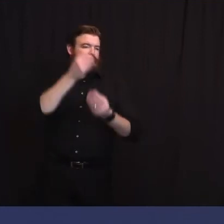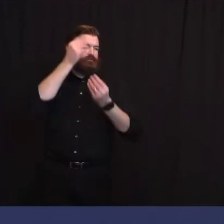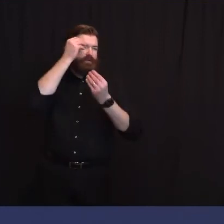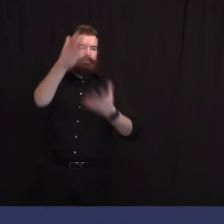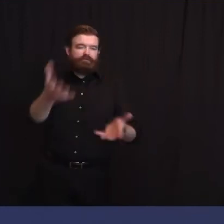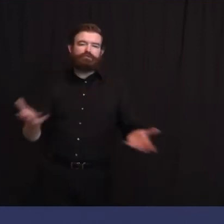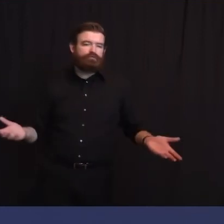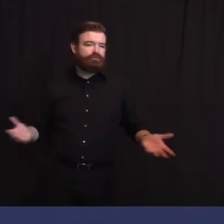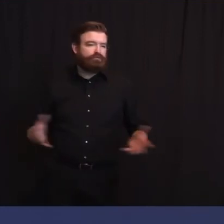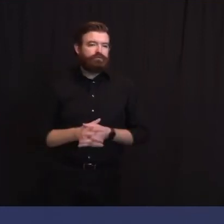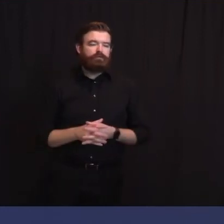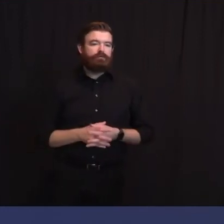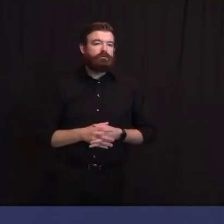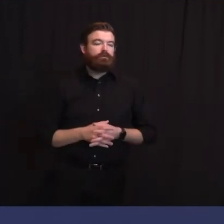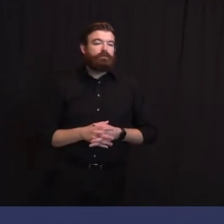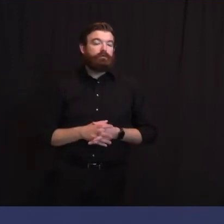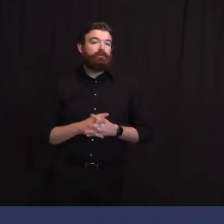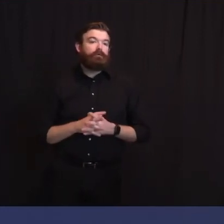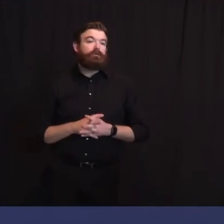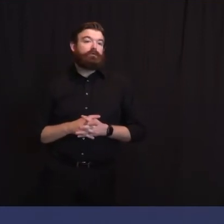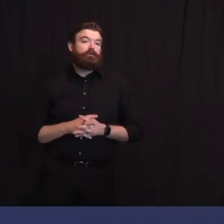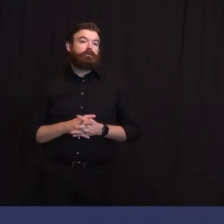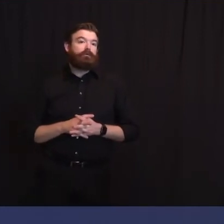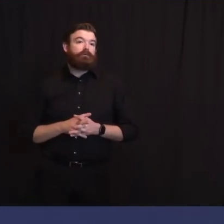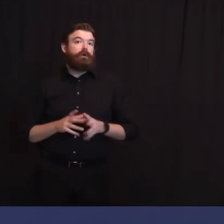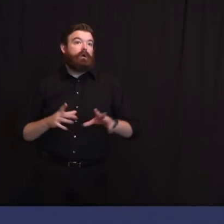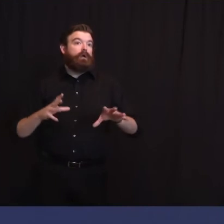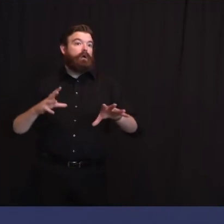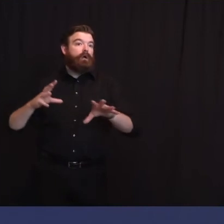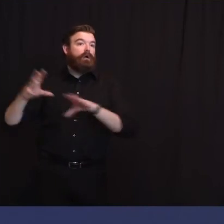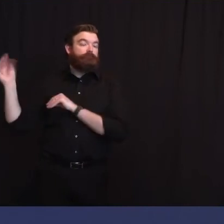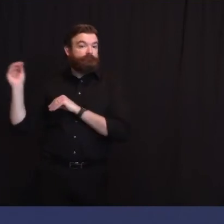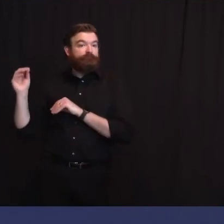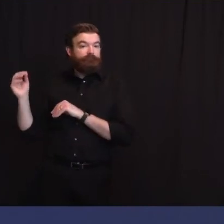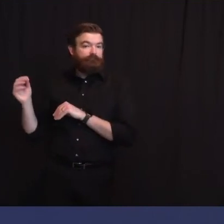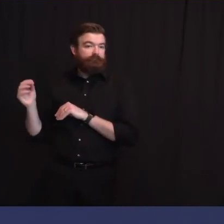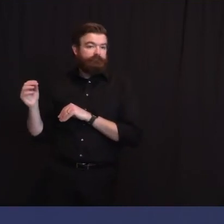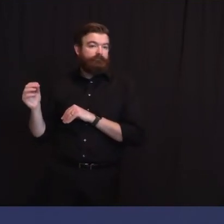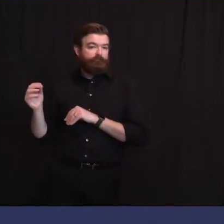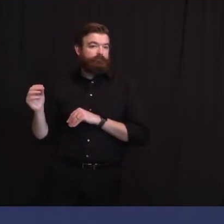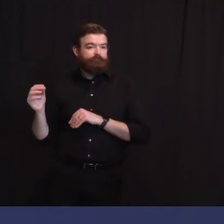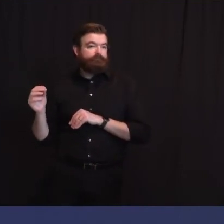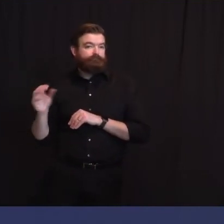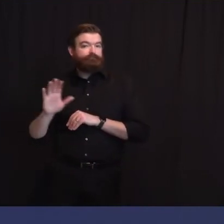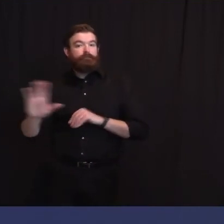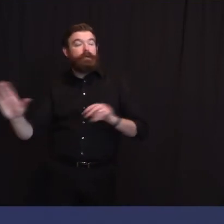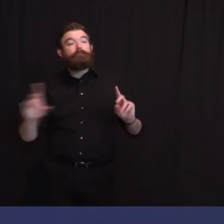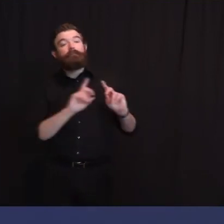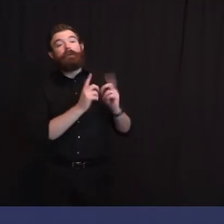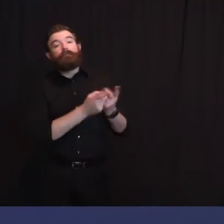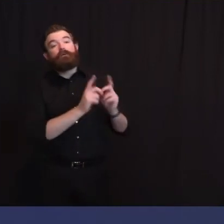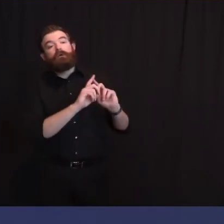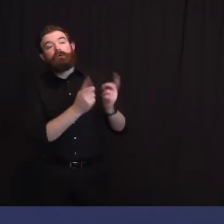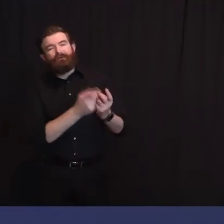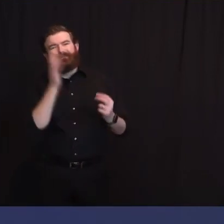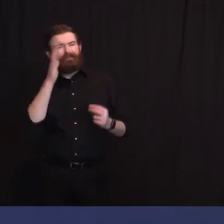will try to back and fill. They're both big losses. There's no question about it. Carroll is a big loss. Justin Dews is a big